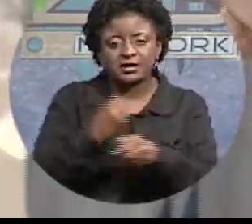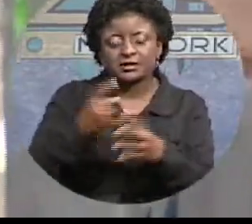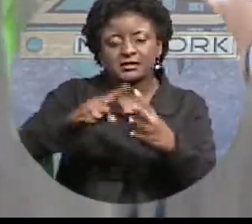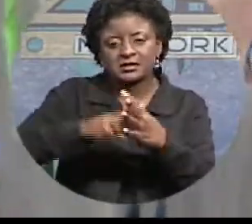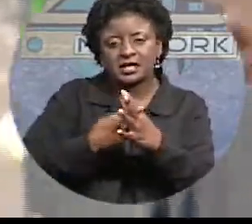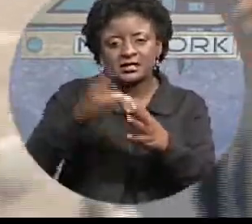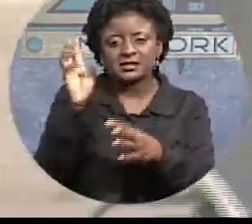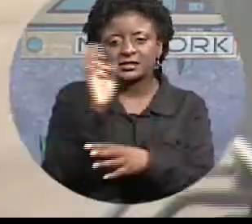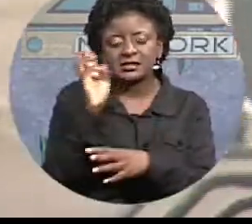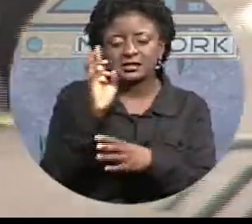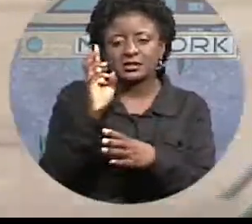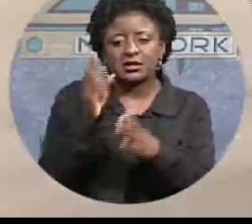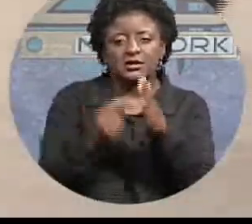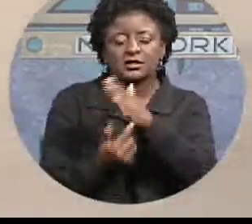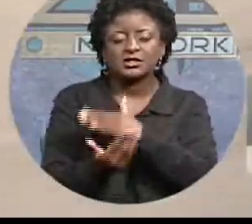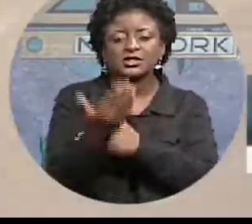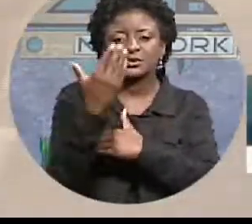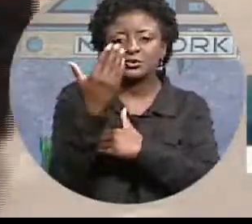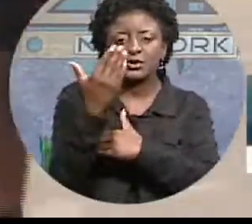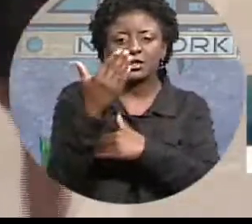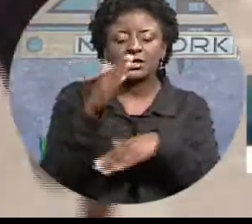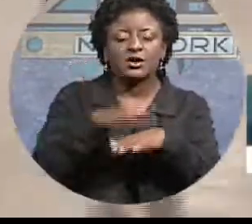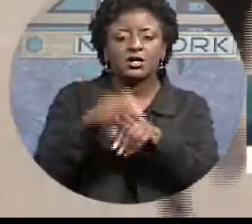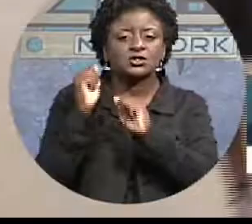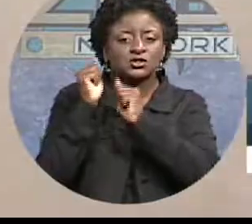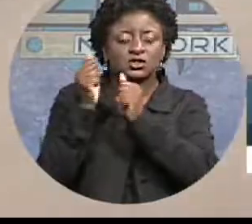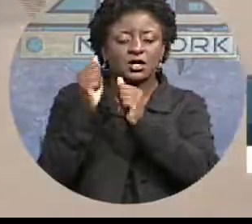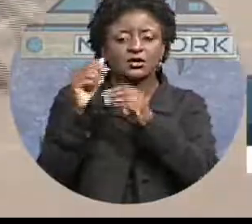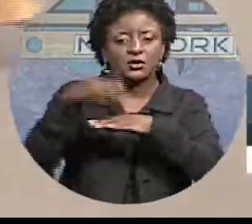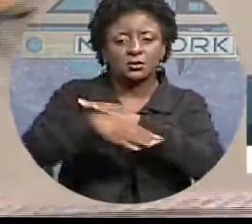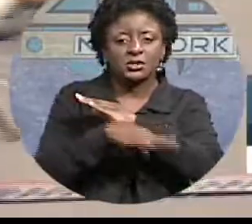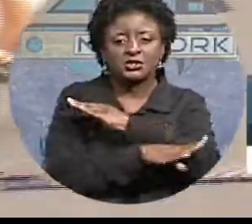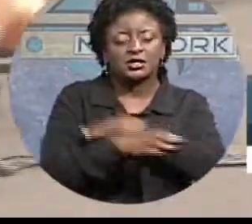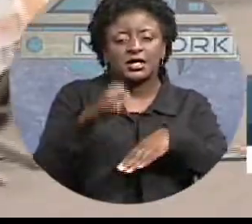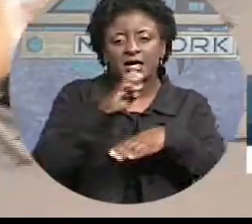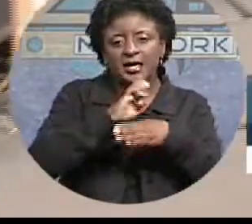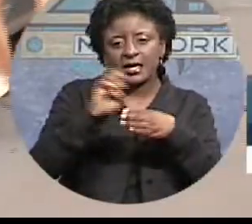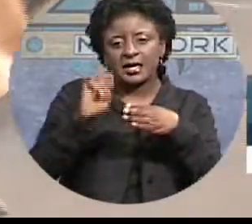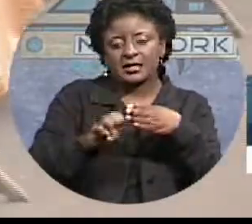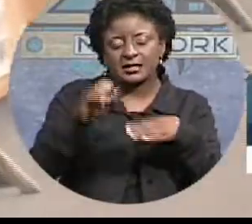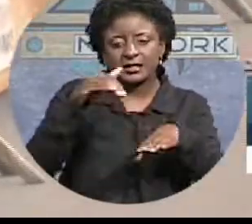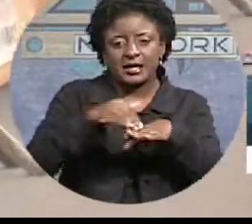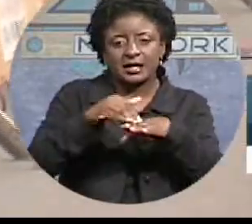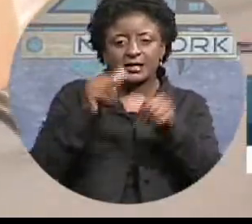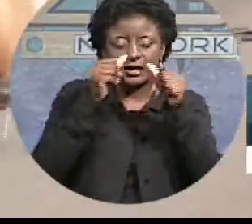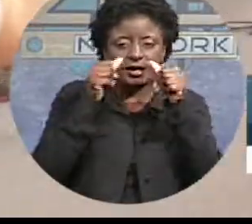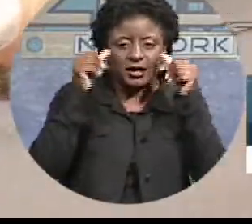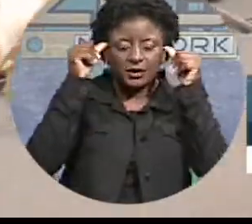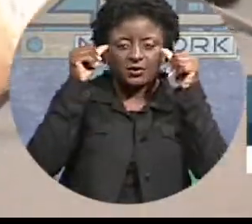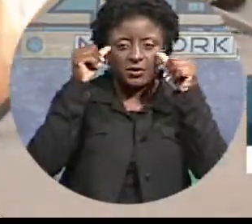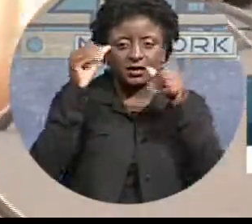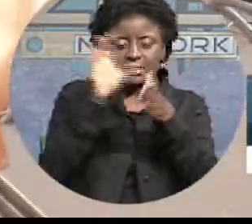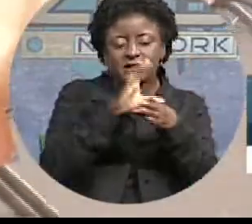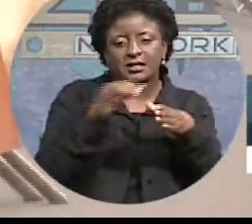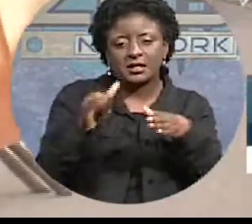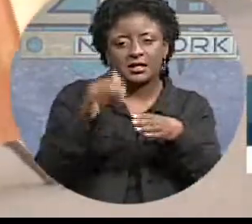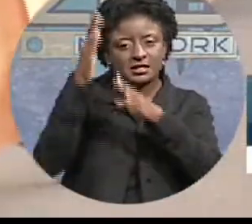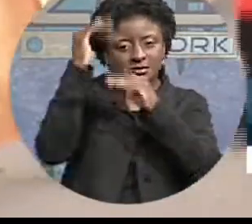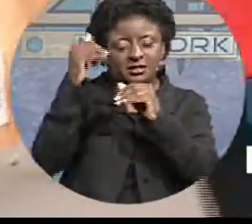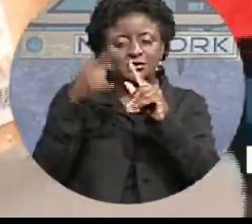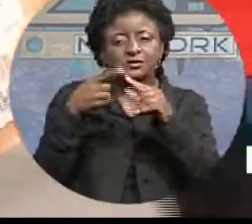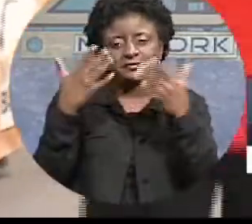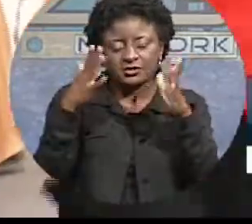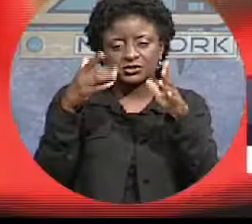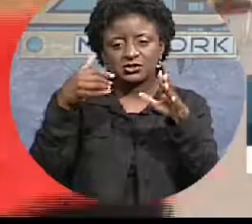ocean front on Junkanoo Beach and ended at Arawak Key, and is expected to be completed in 6.5 hours. Sunshine